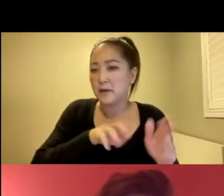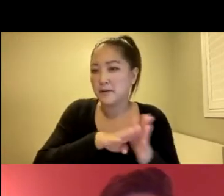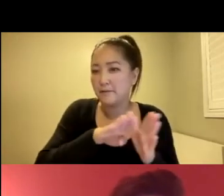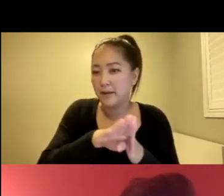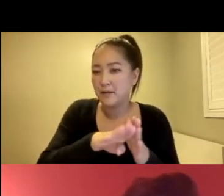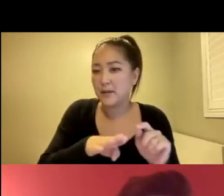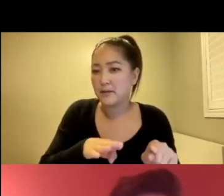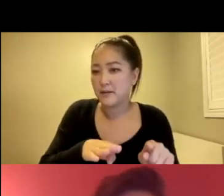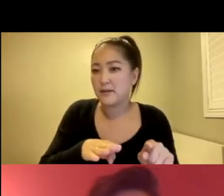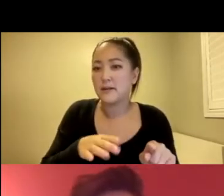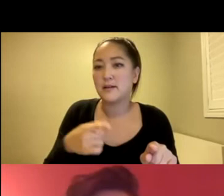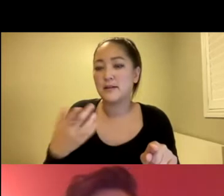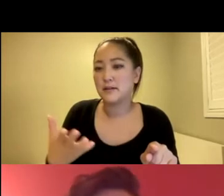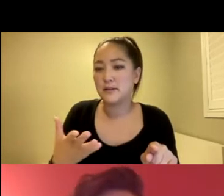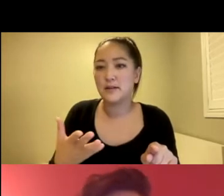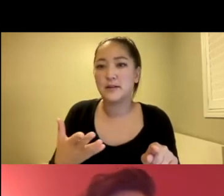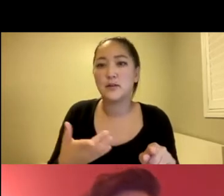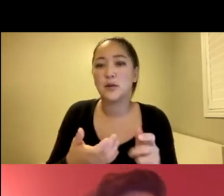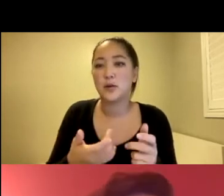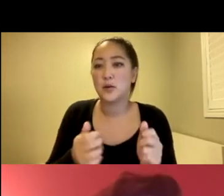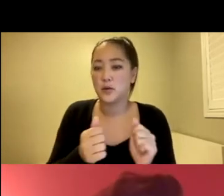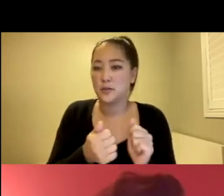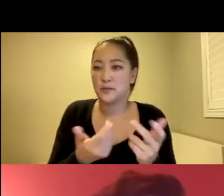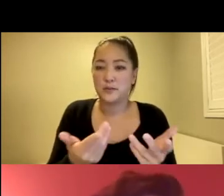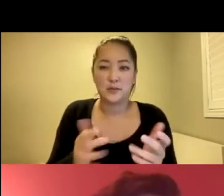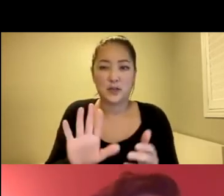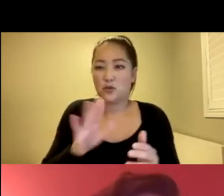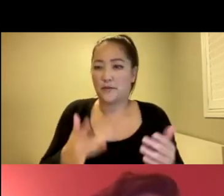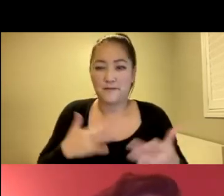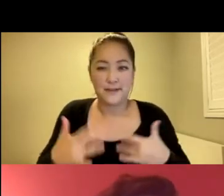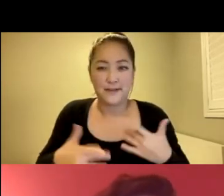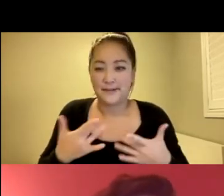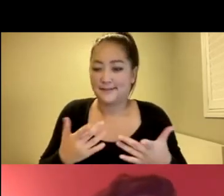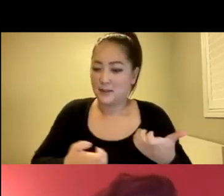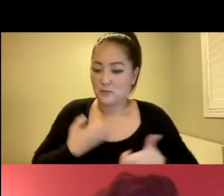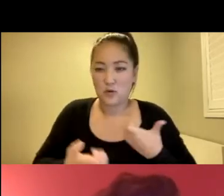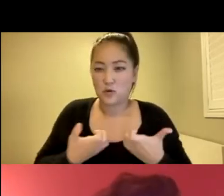Is it memory? Is it a feeling? Is it a projection of a place? Is it?